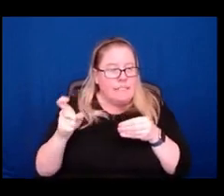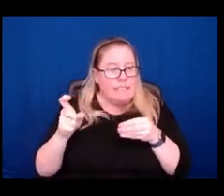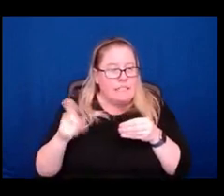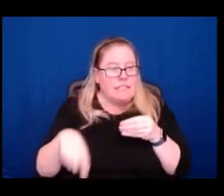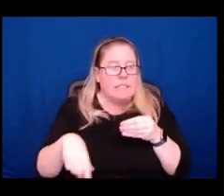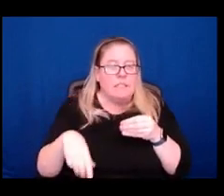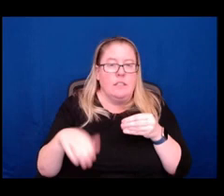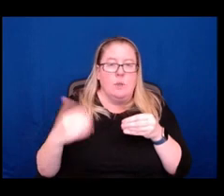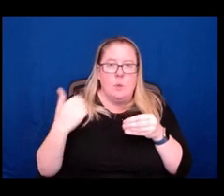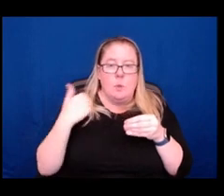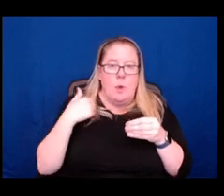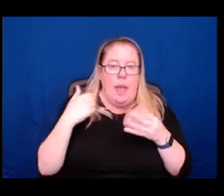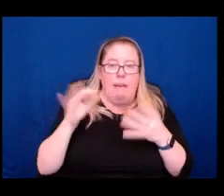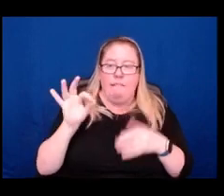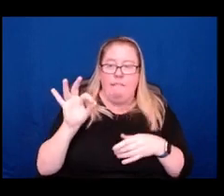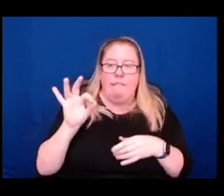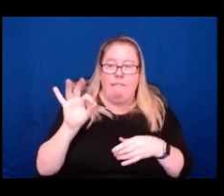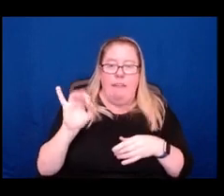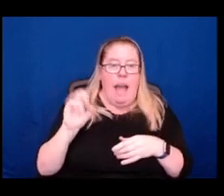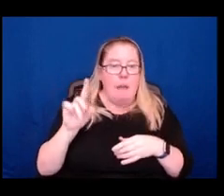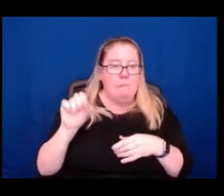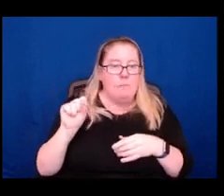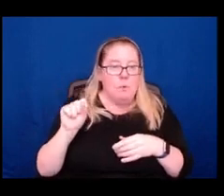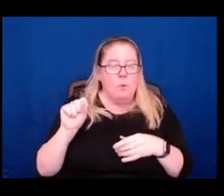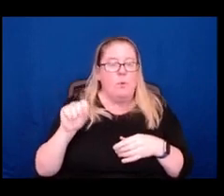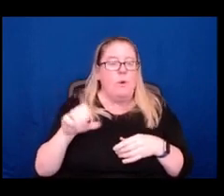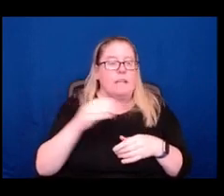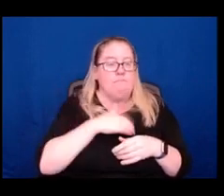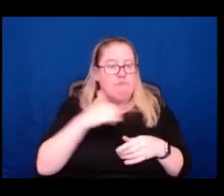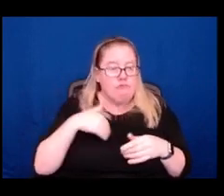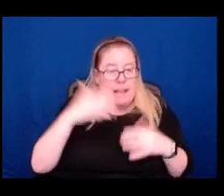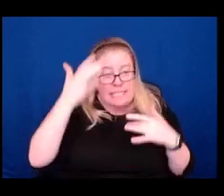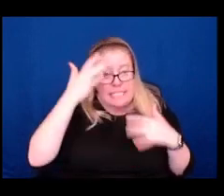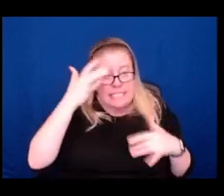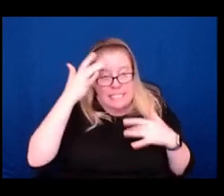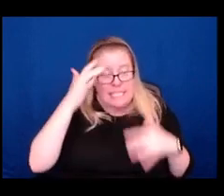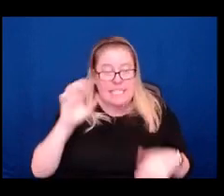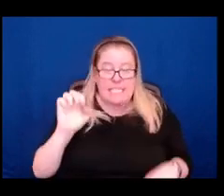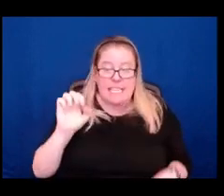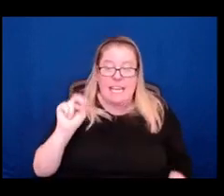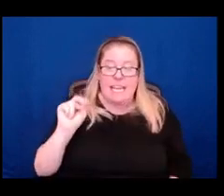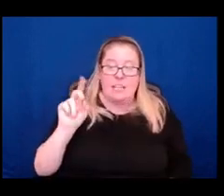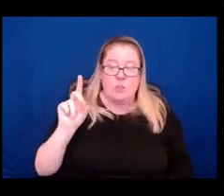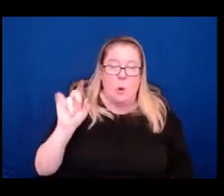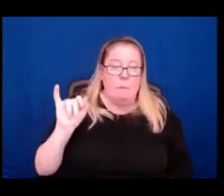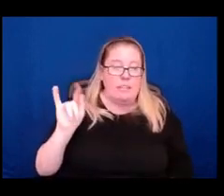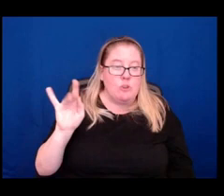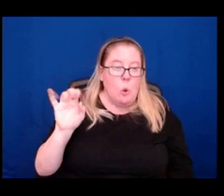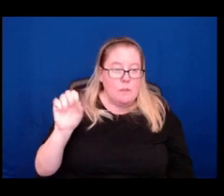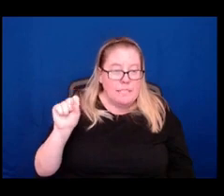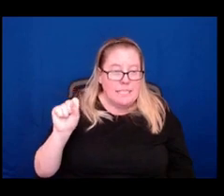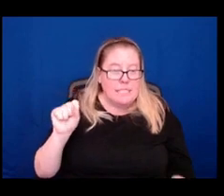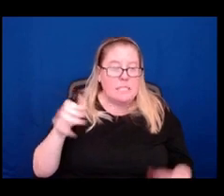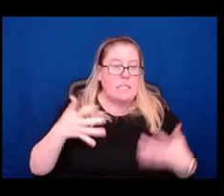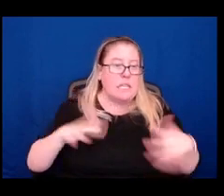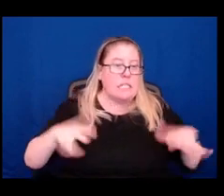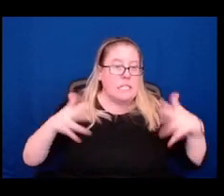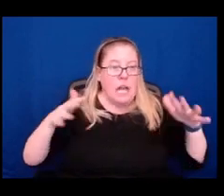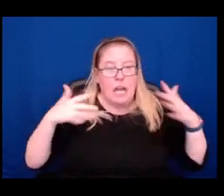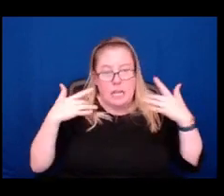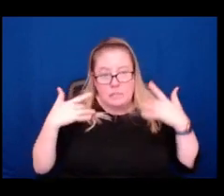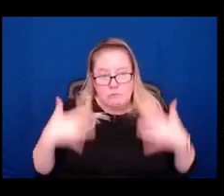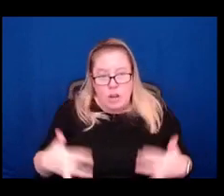You've got fibrocystic breast disease, endometriosis, anxiety,